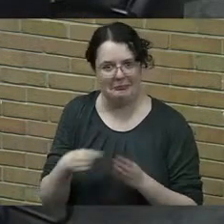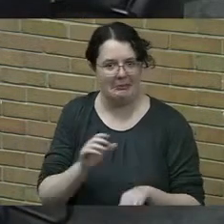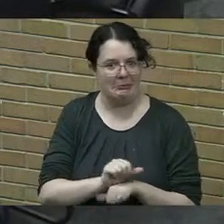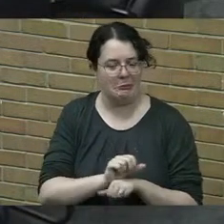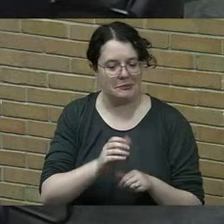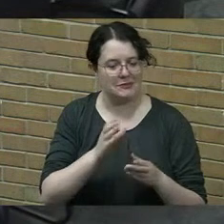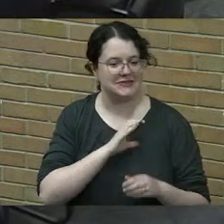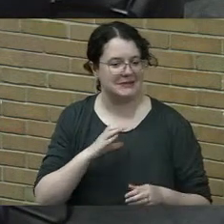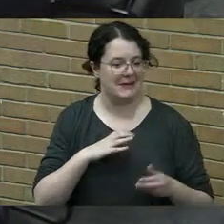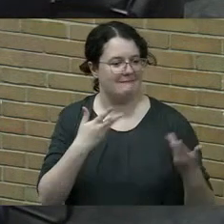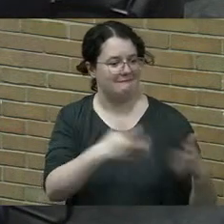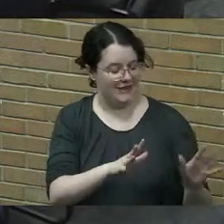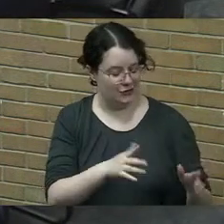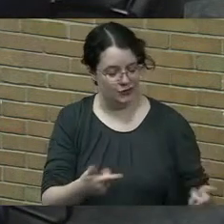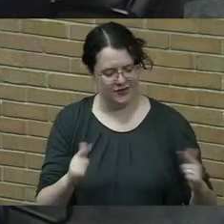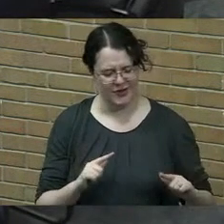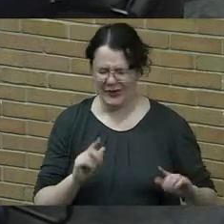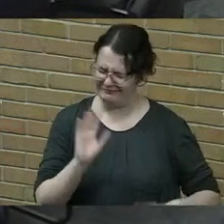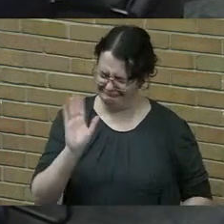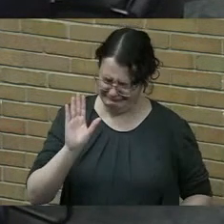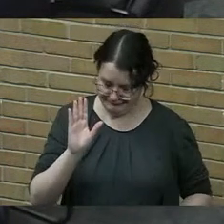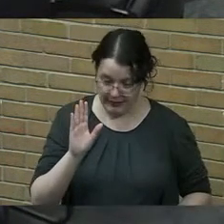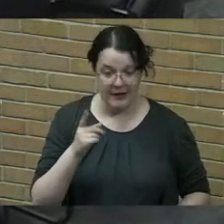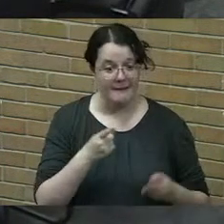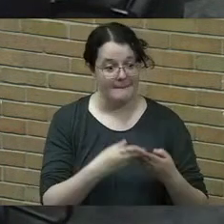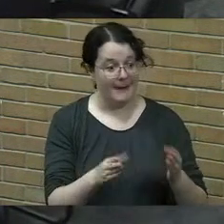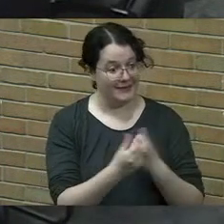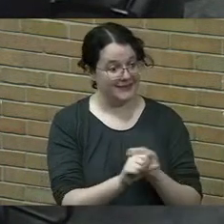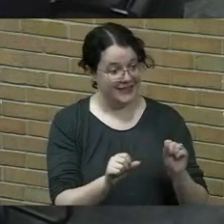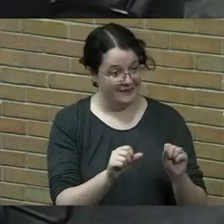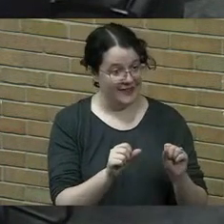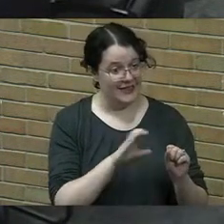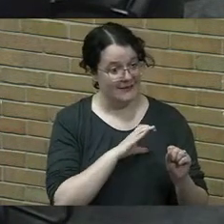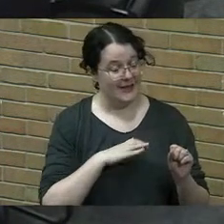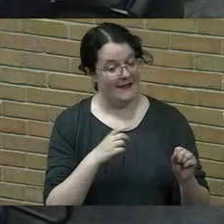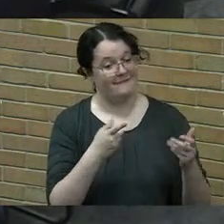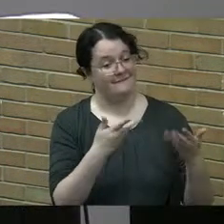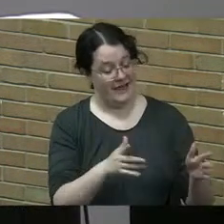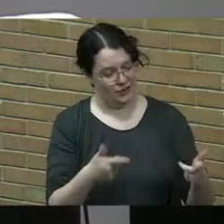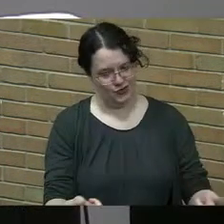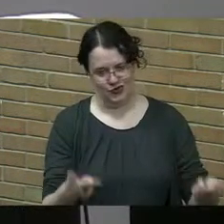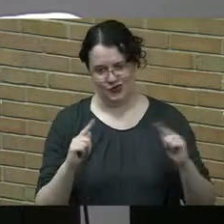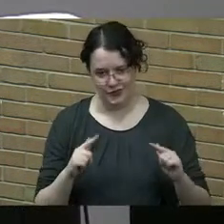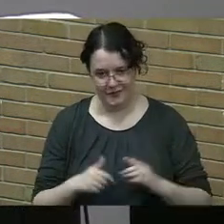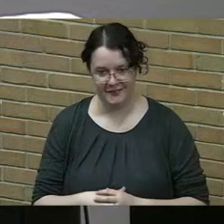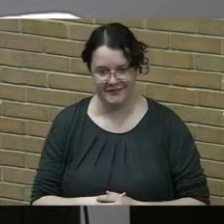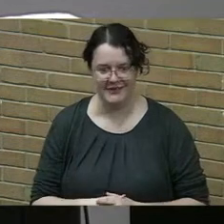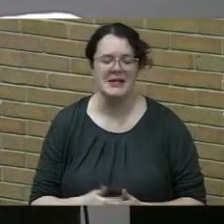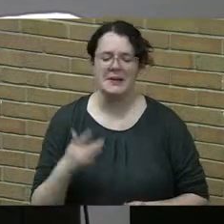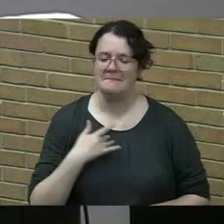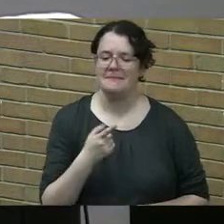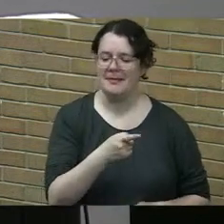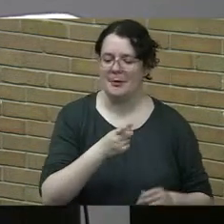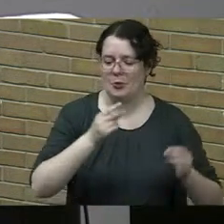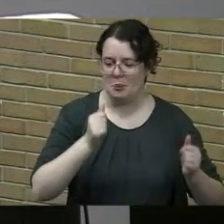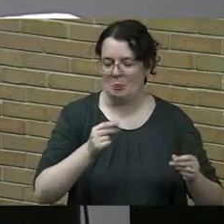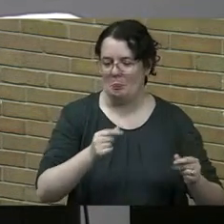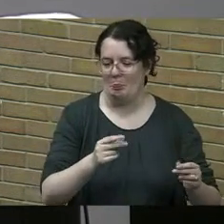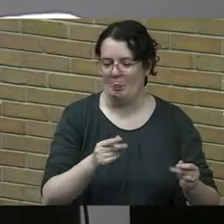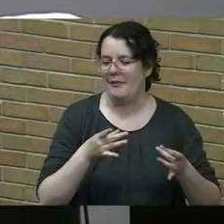Committee, the Public Safety Committee, which is regularly speedy and efficient.